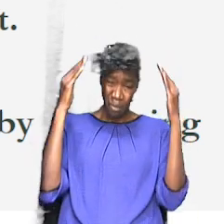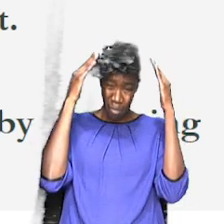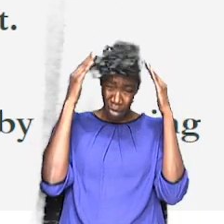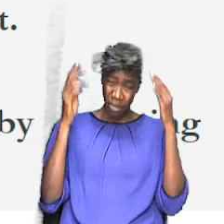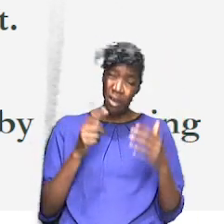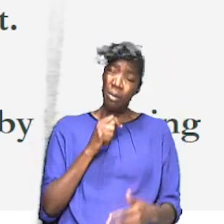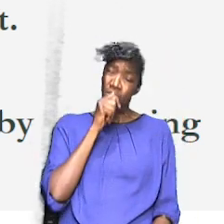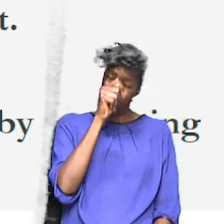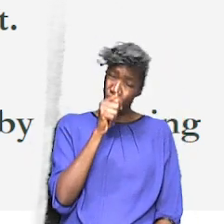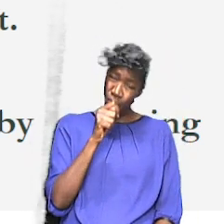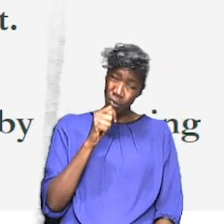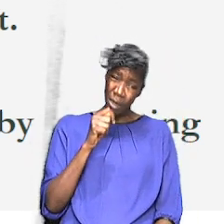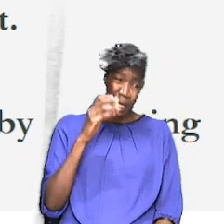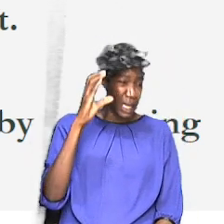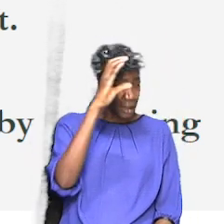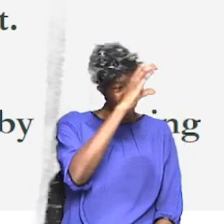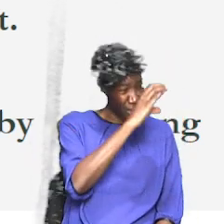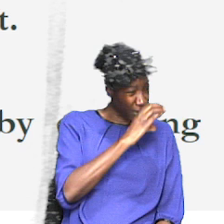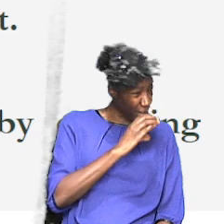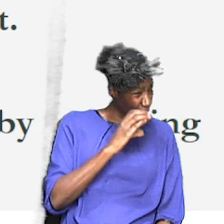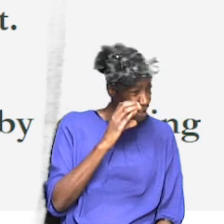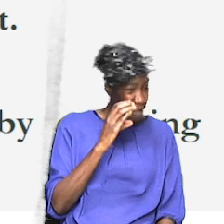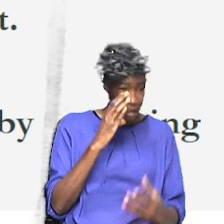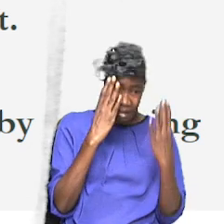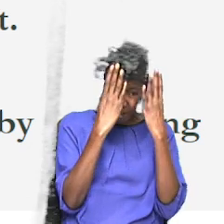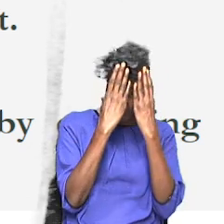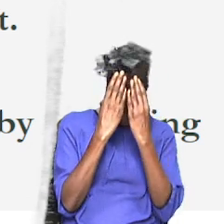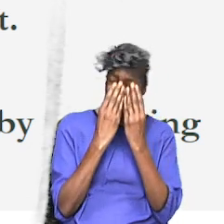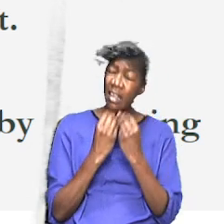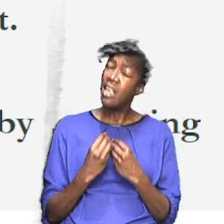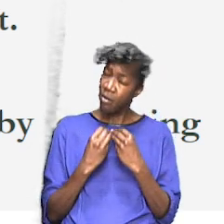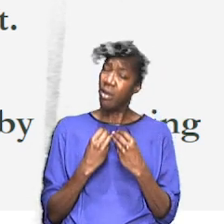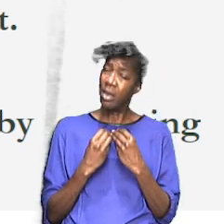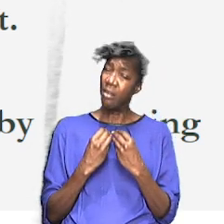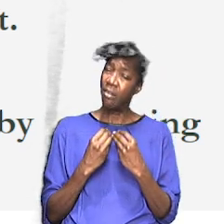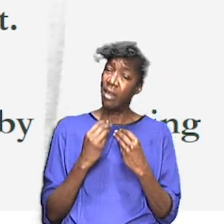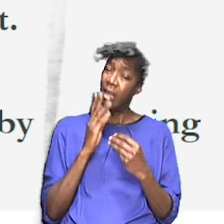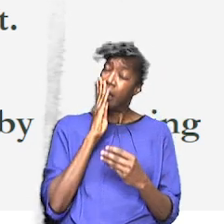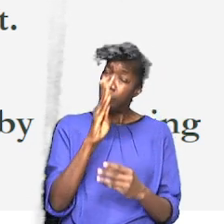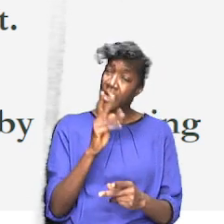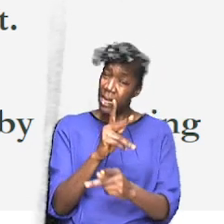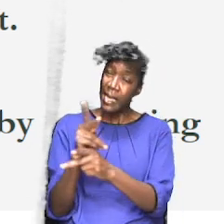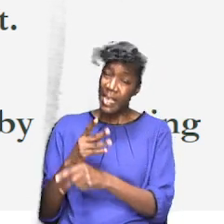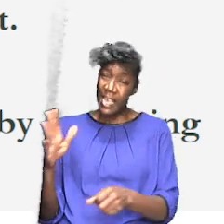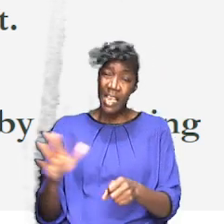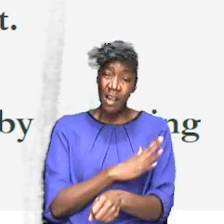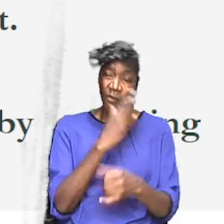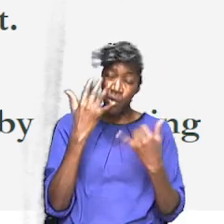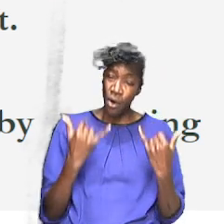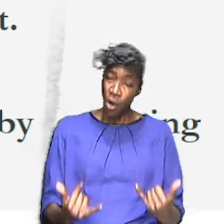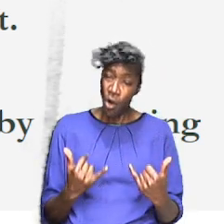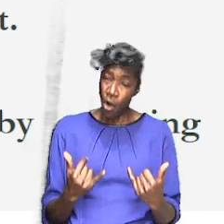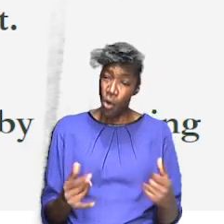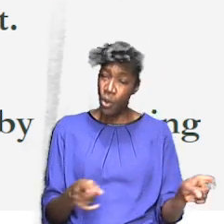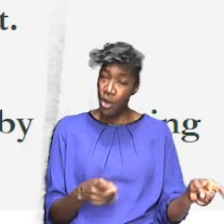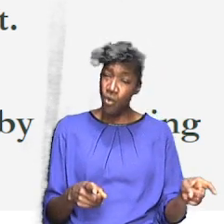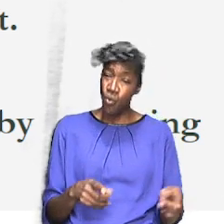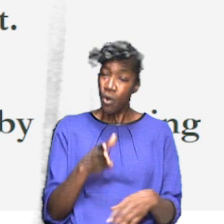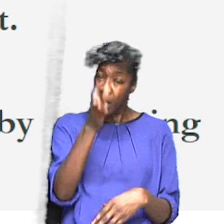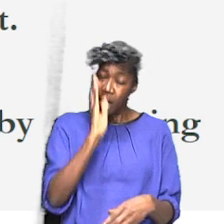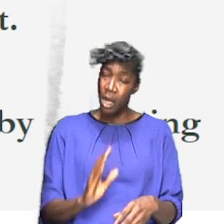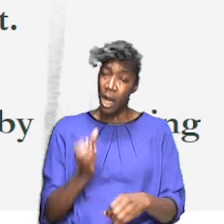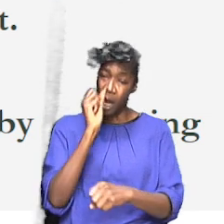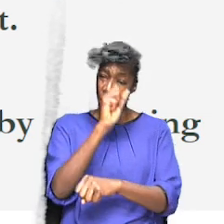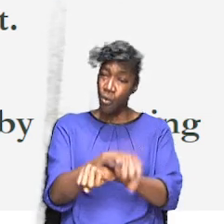serious, a lot of us, and we have to be so careful, brethren, how we address the things of God. God don't deal